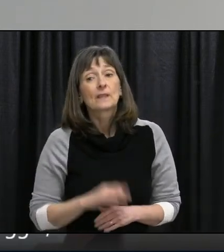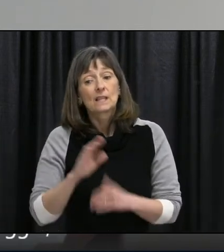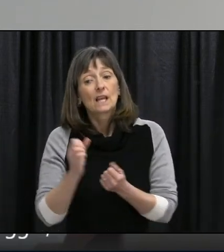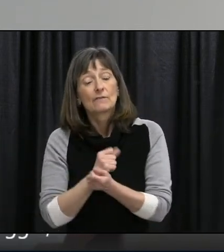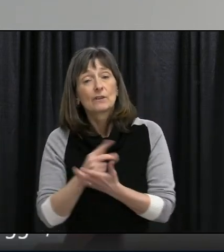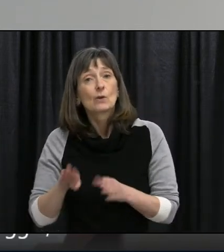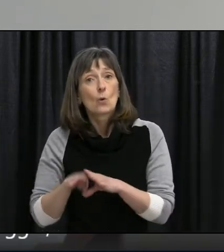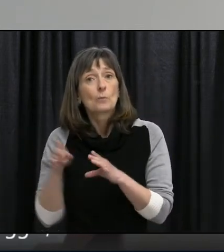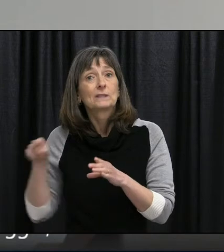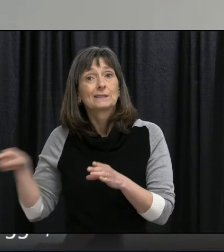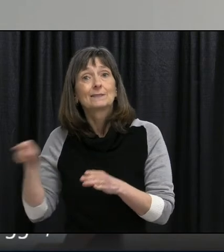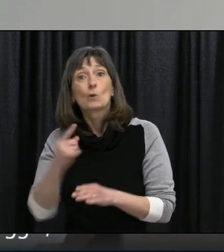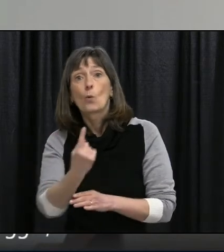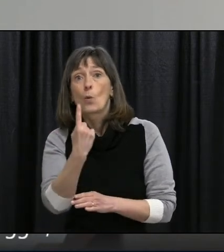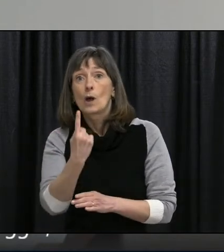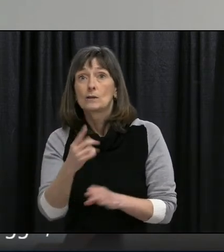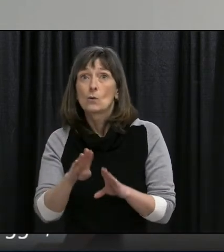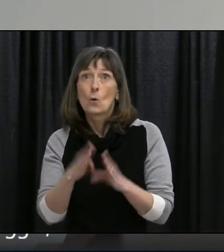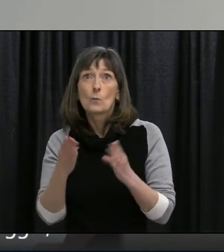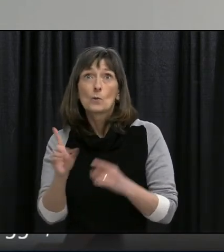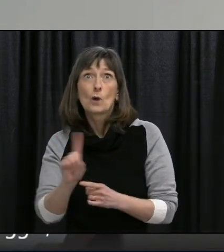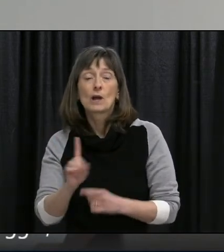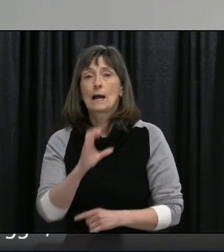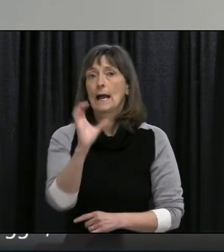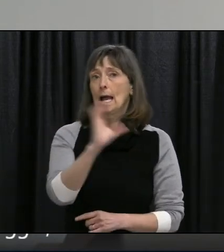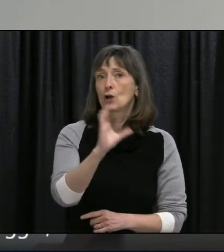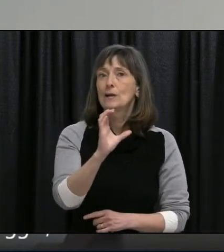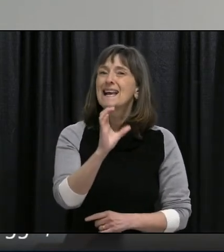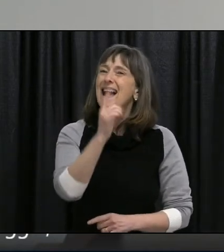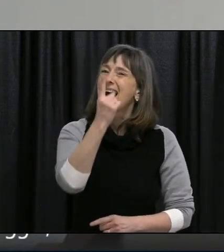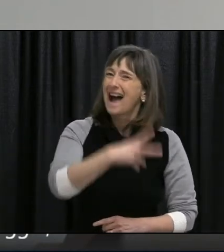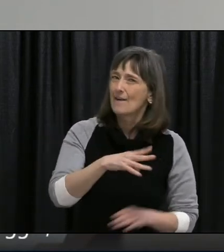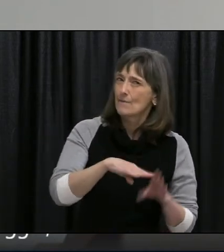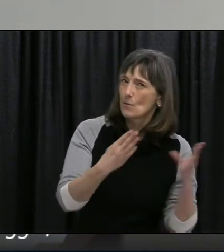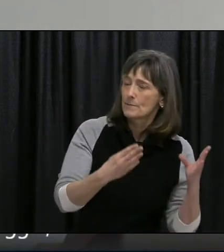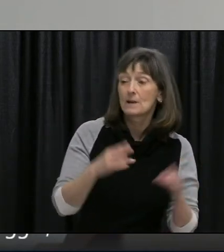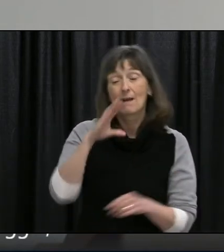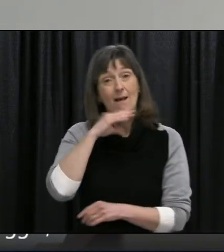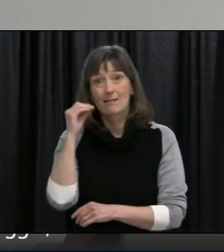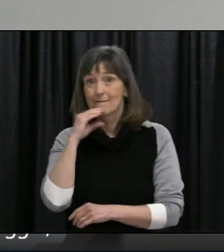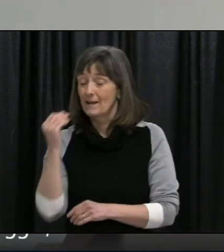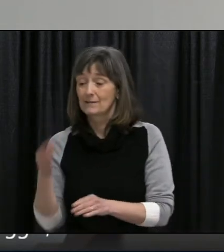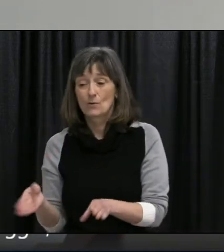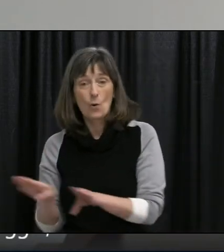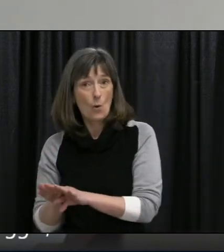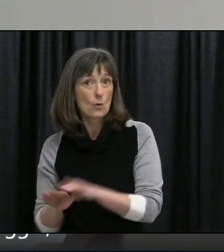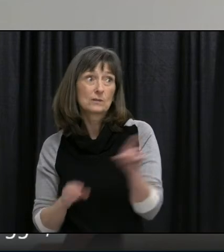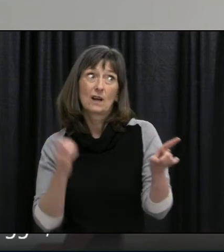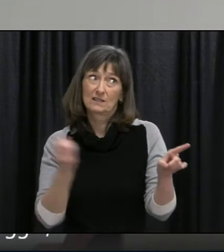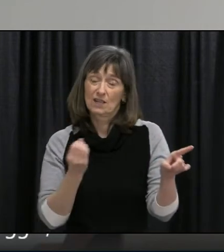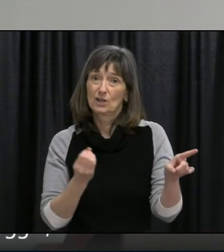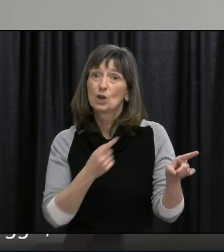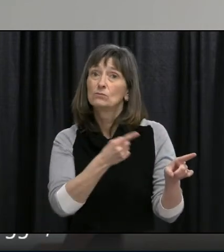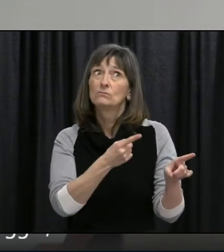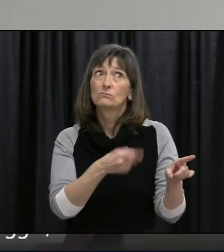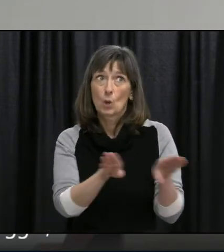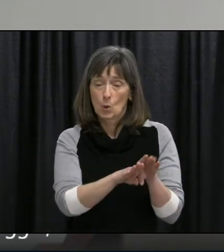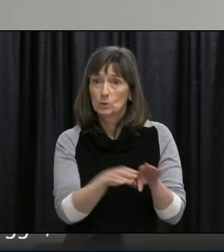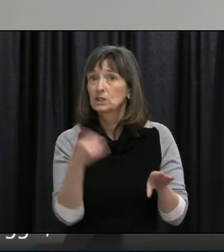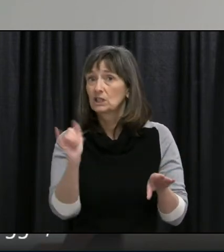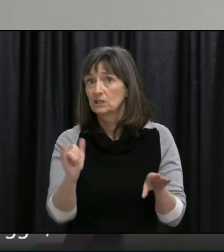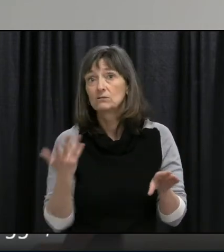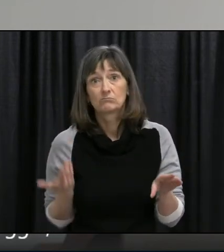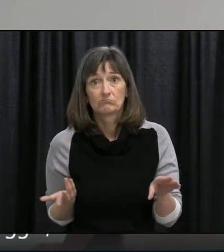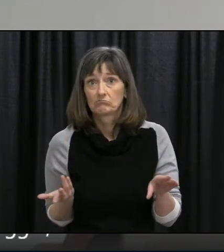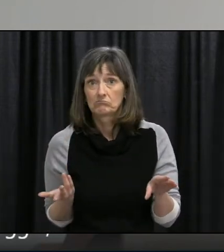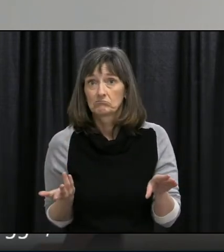that is open, and that is partially open, and it's in Calgary. Halifax is still closed, and the Ontario clinics that I'm aware of are closed. As I say,